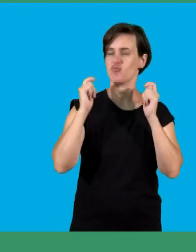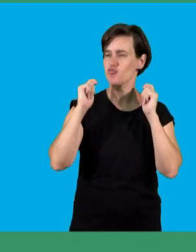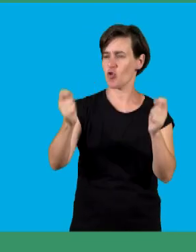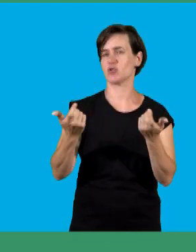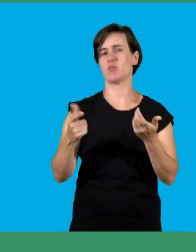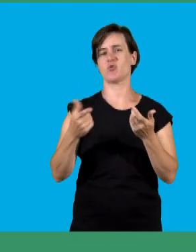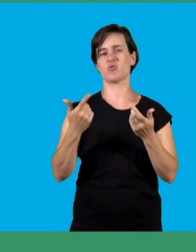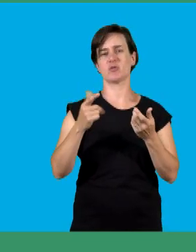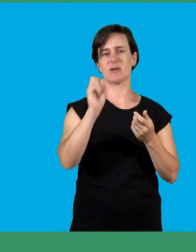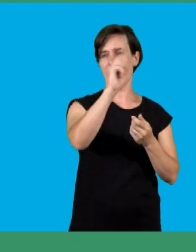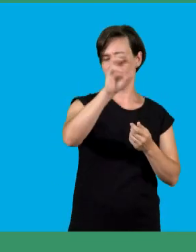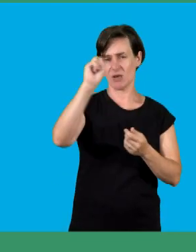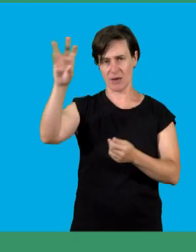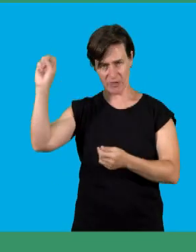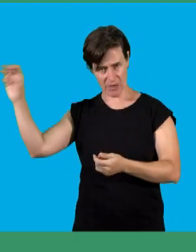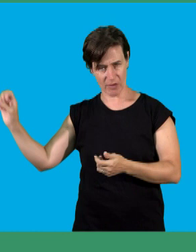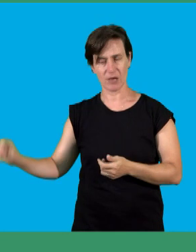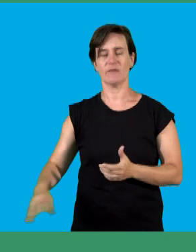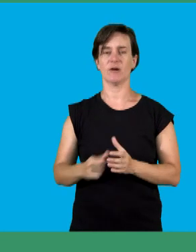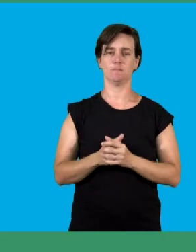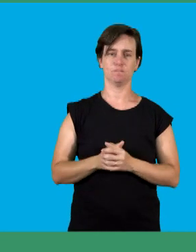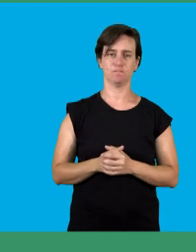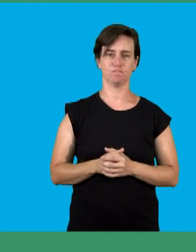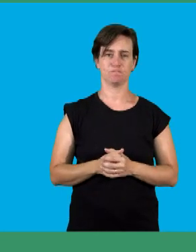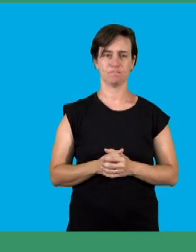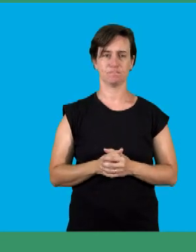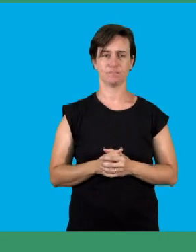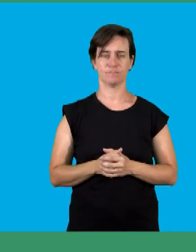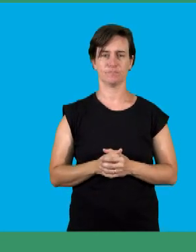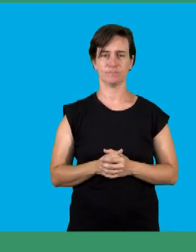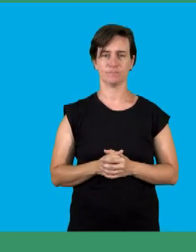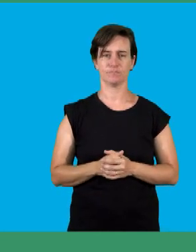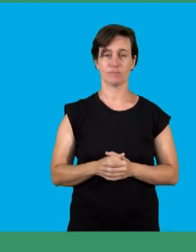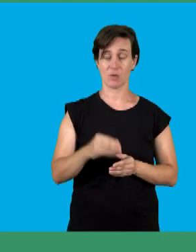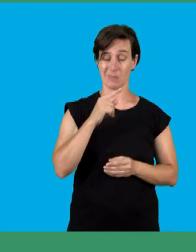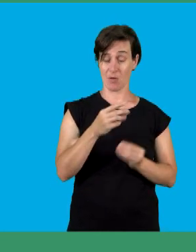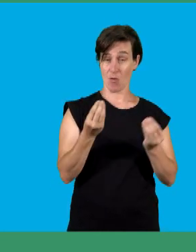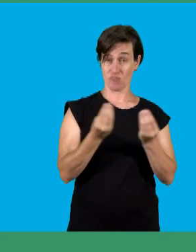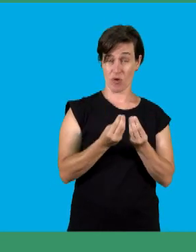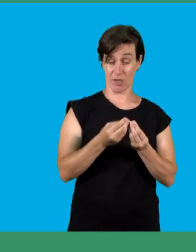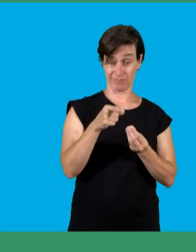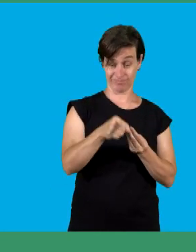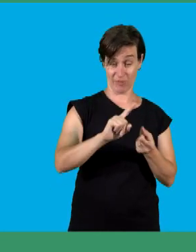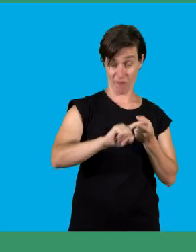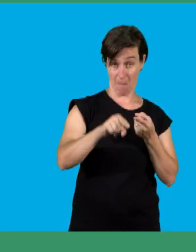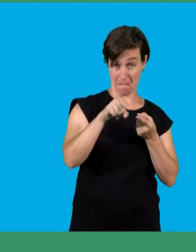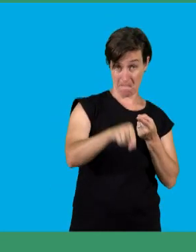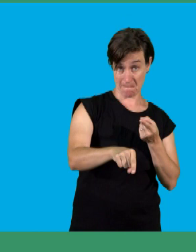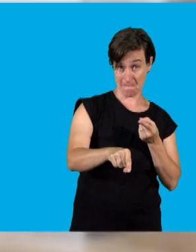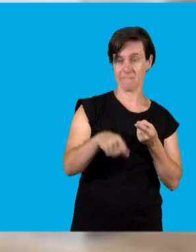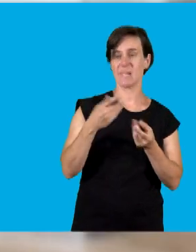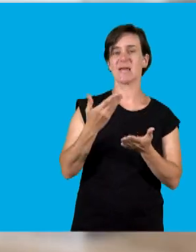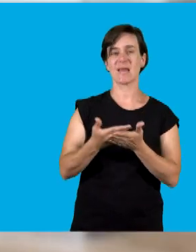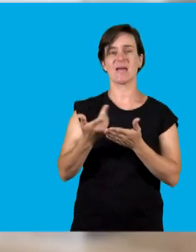with making sure that all those products that have been produced in the secondary sector, it's being taken from secondary